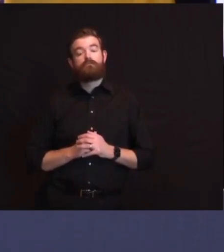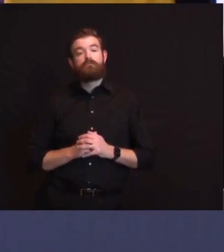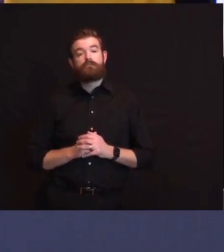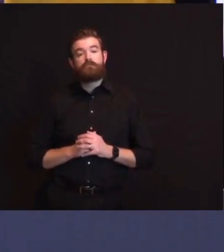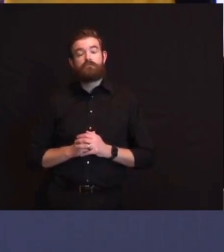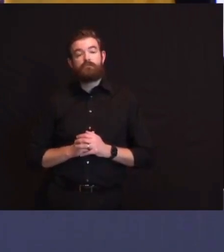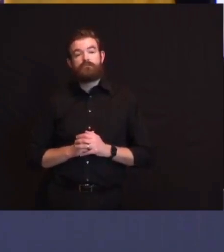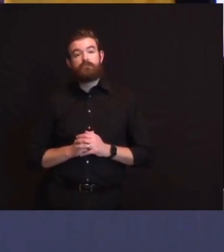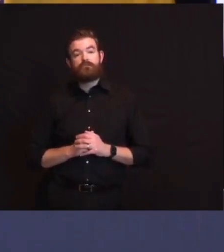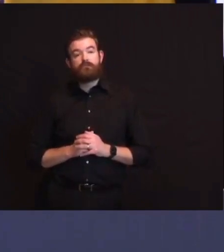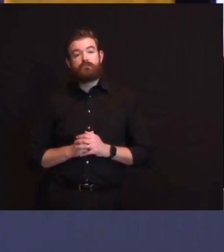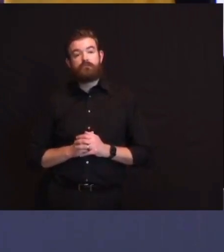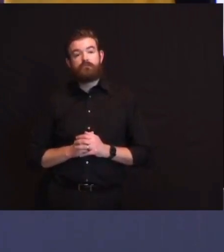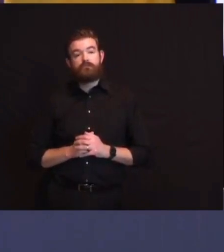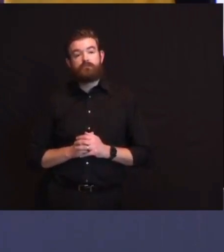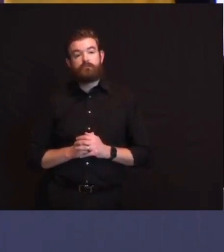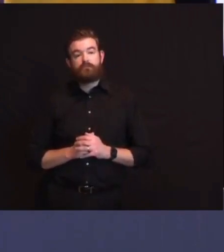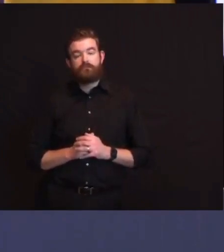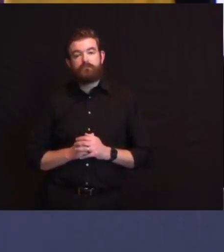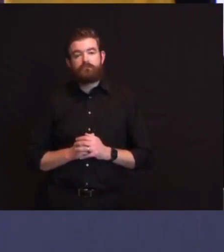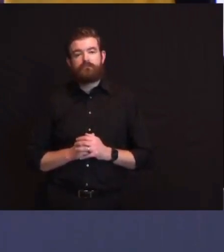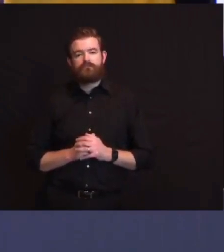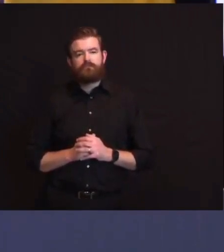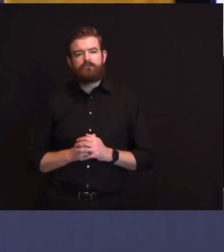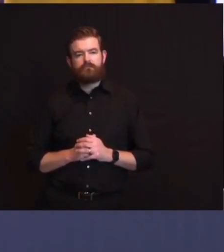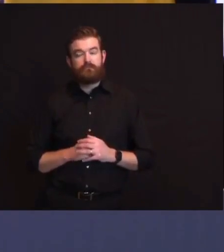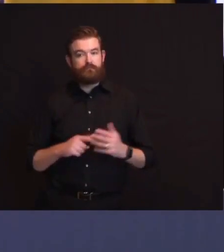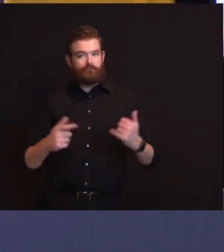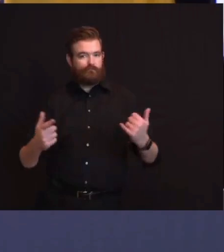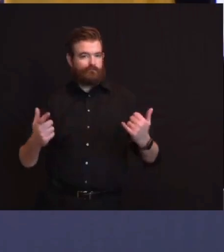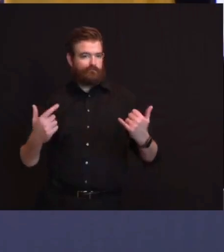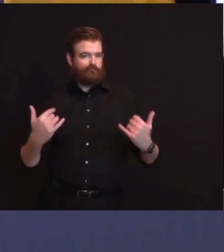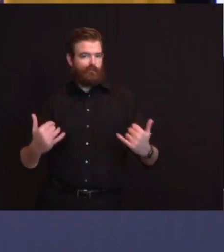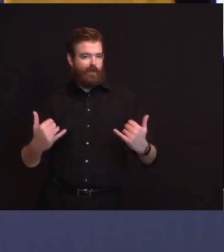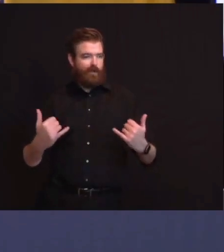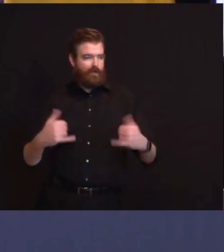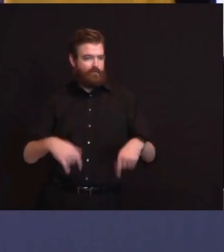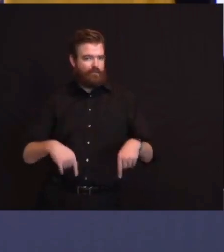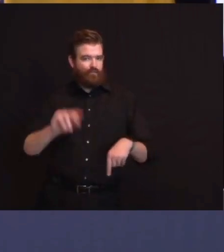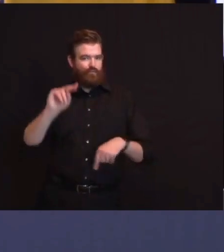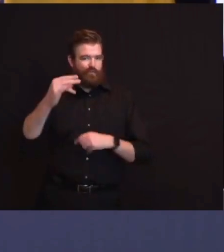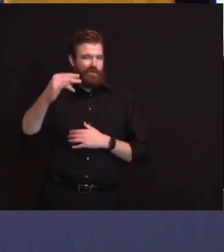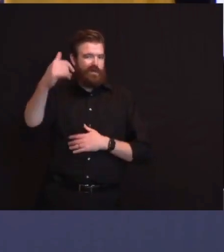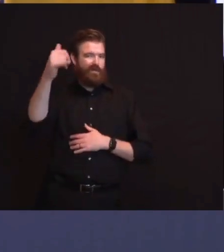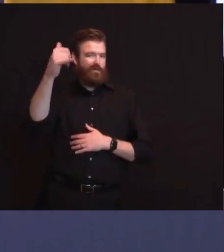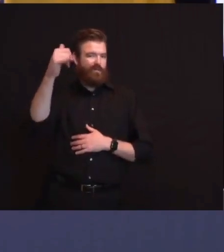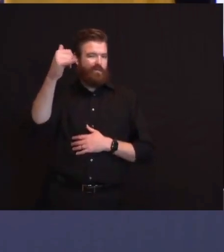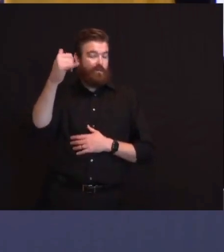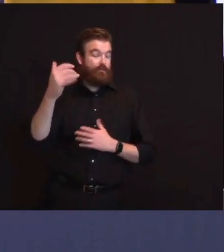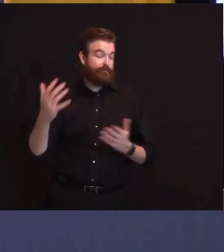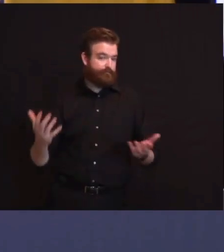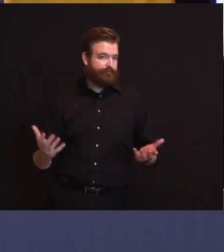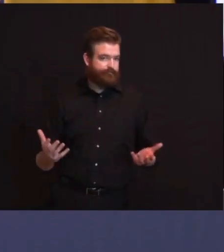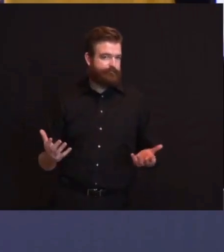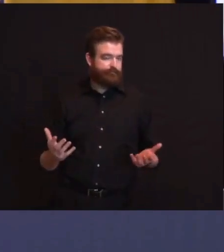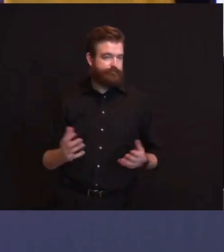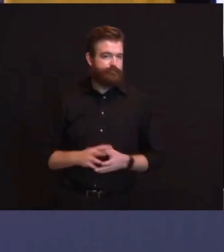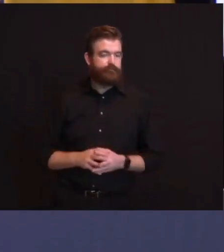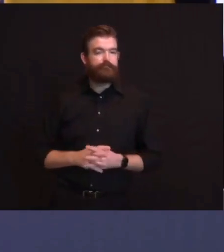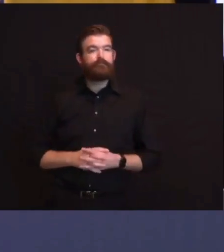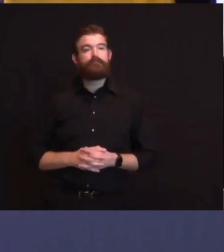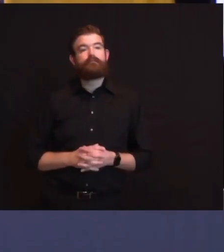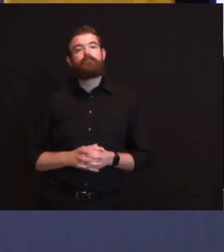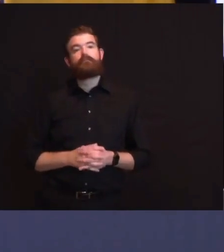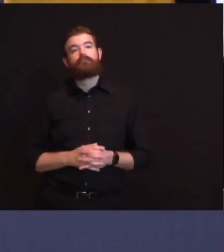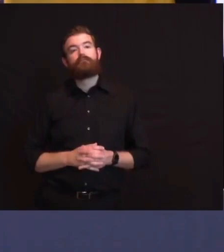to underscore, which is your point about being yellow, it matters what's going on inside the building, but it also matters what's going on outside the building, right? Those are